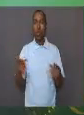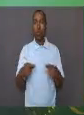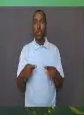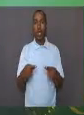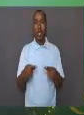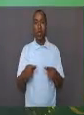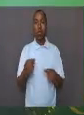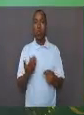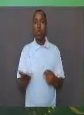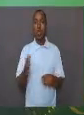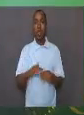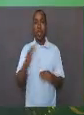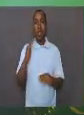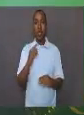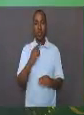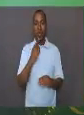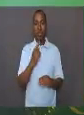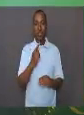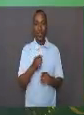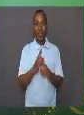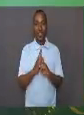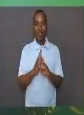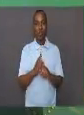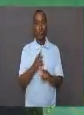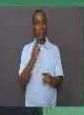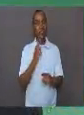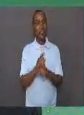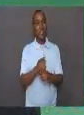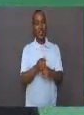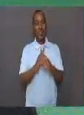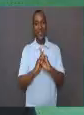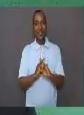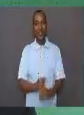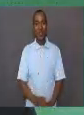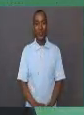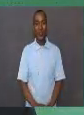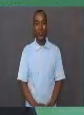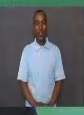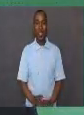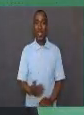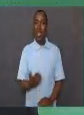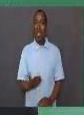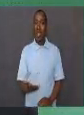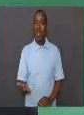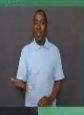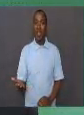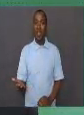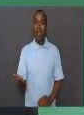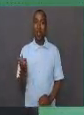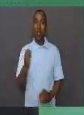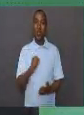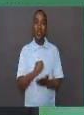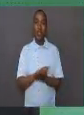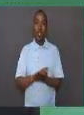of an object, then you are correct. An object can be